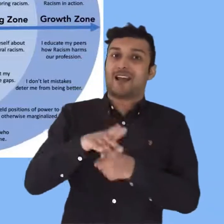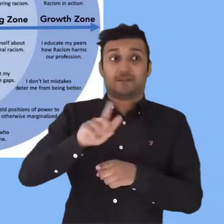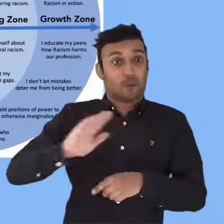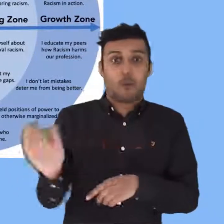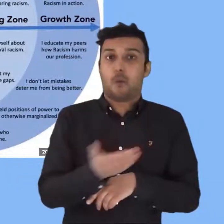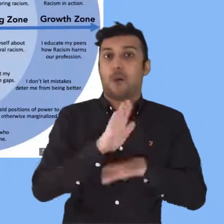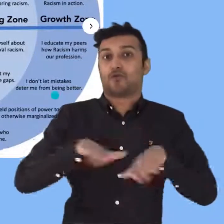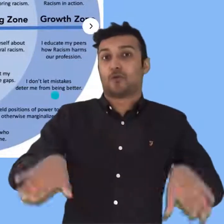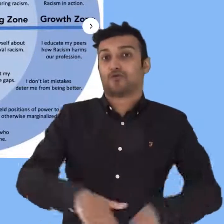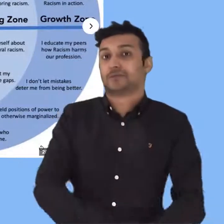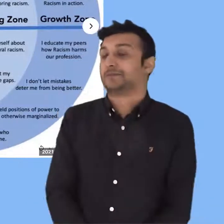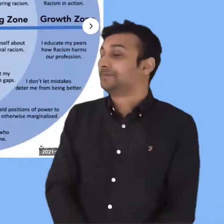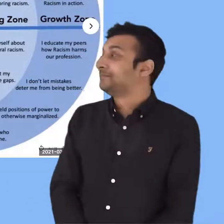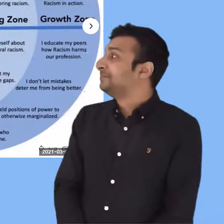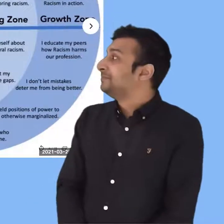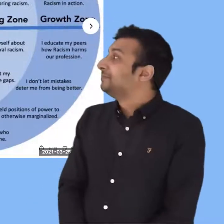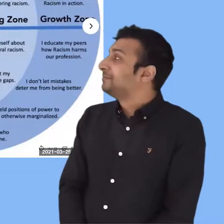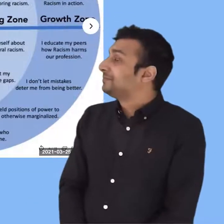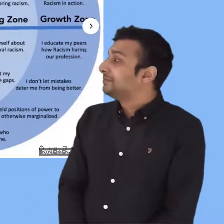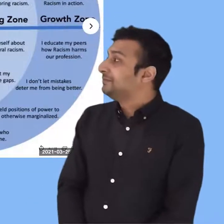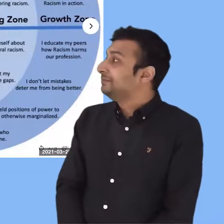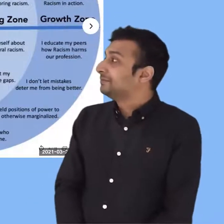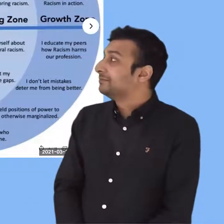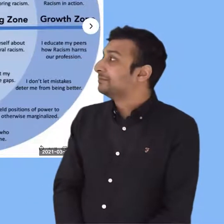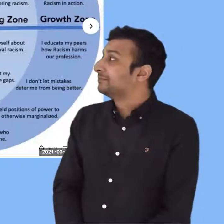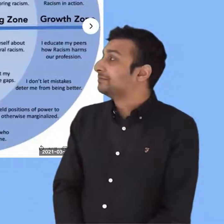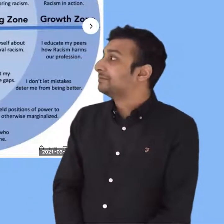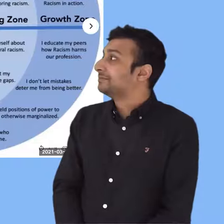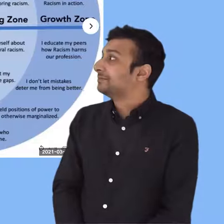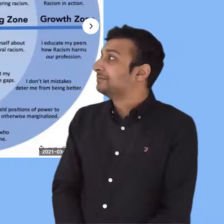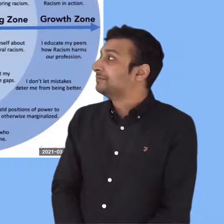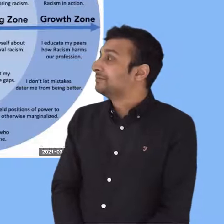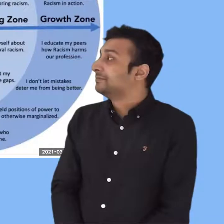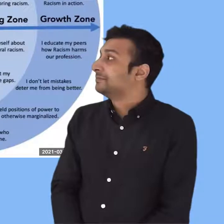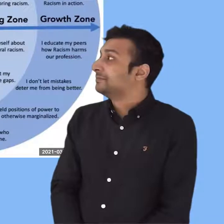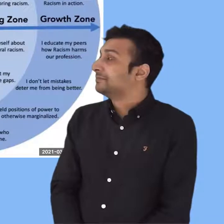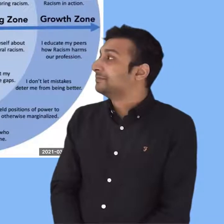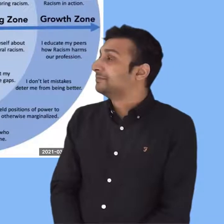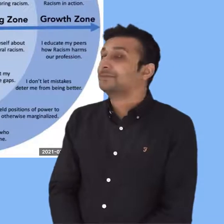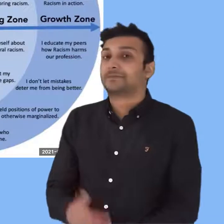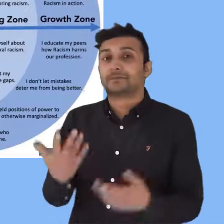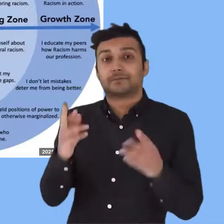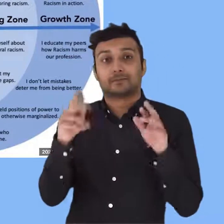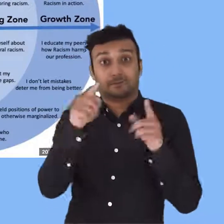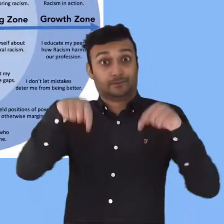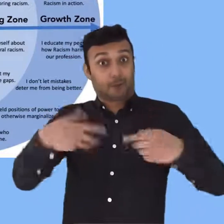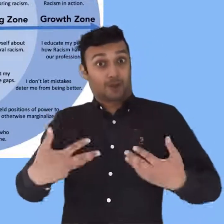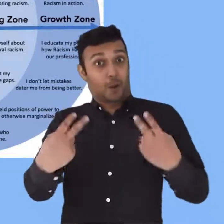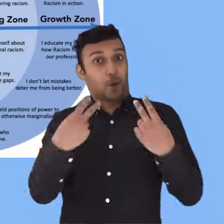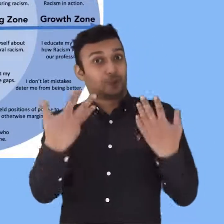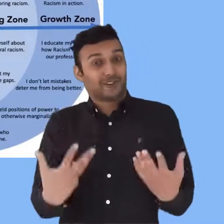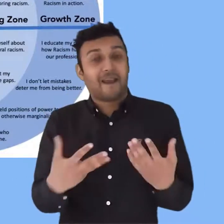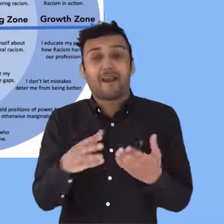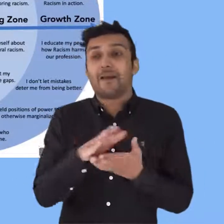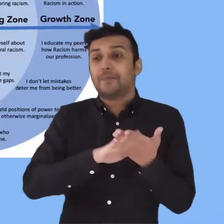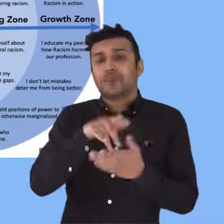So I hope, because you're here today, you're watching this, you're attending this conference, that you're probably in the learning